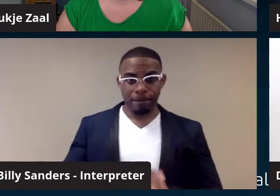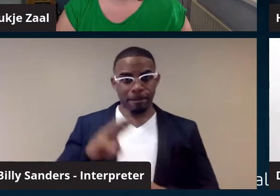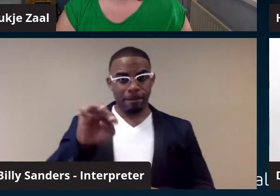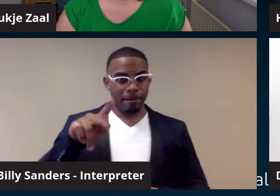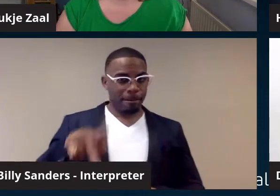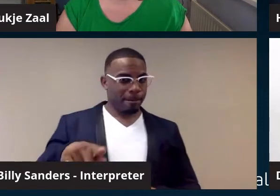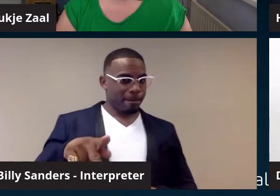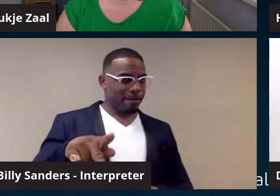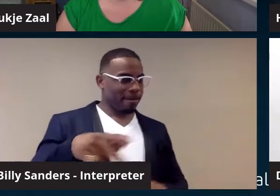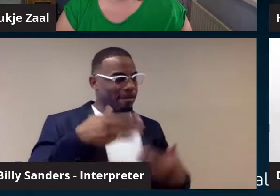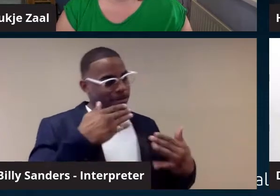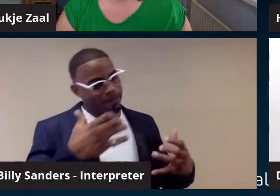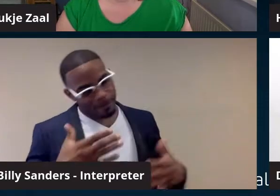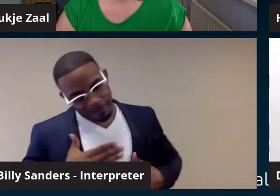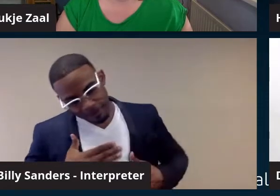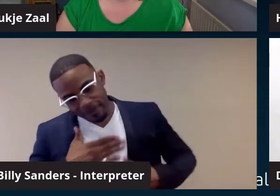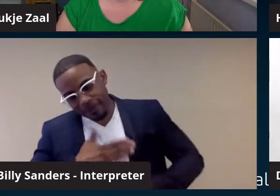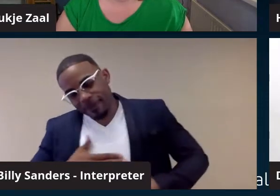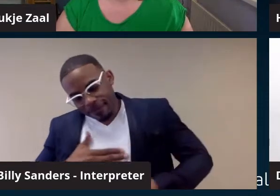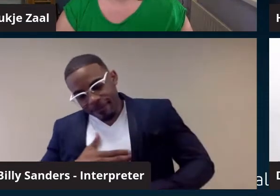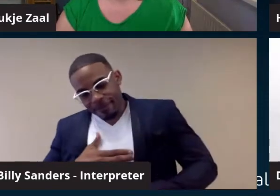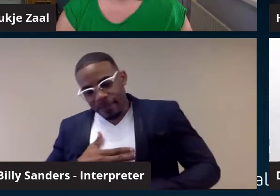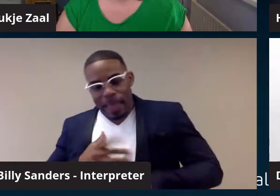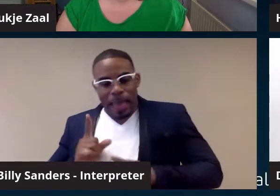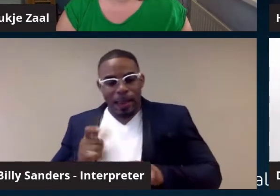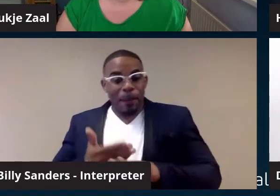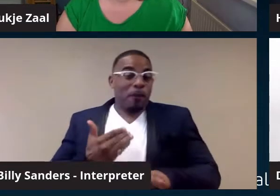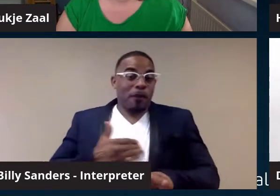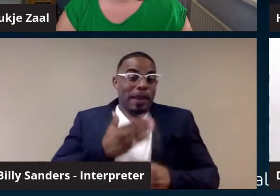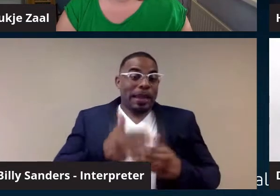you so much. I would love to, come here before I